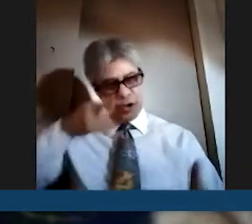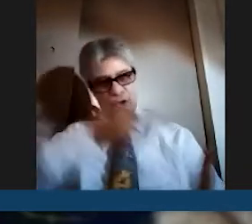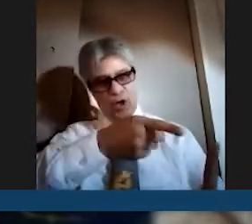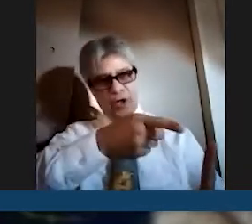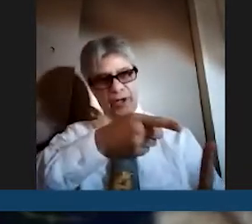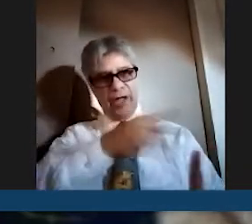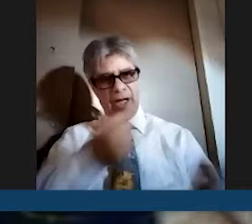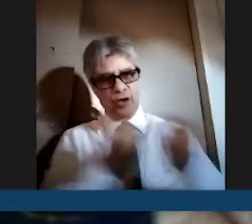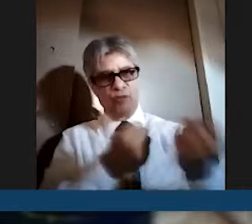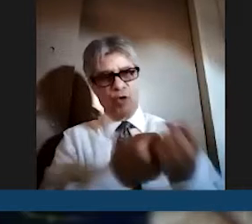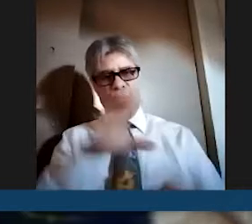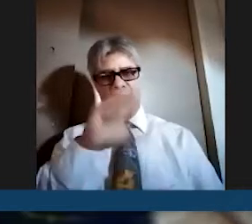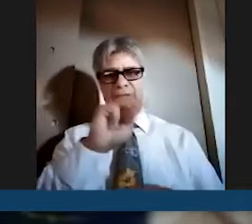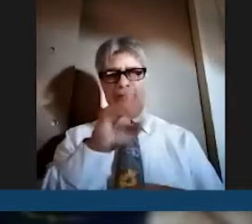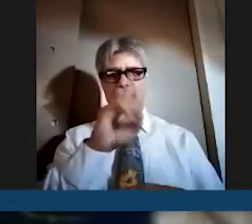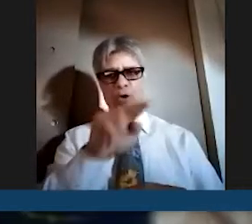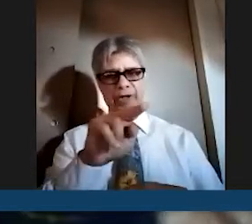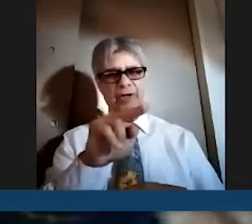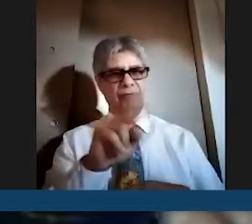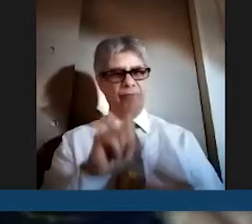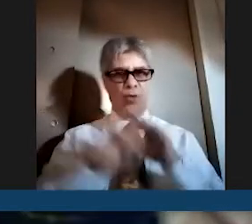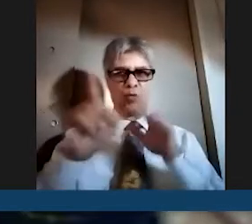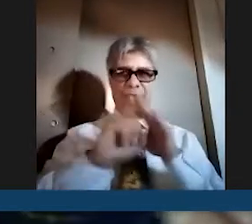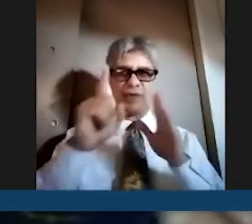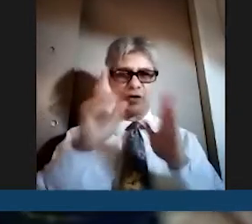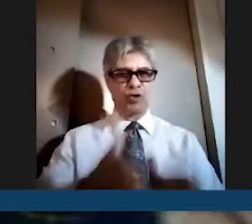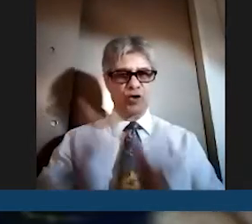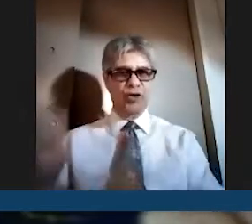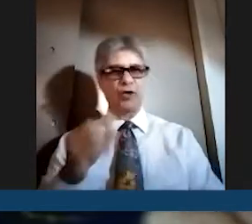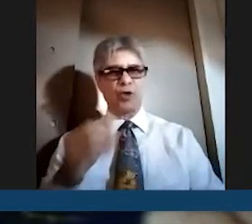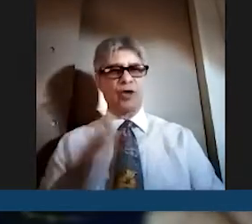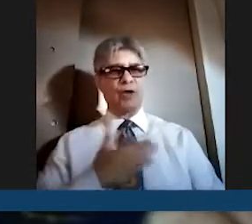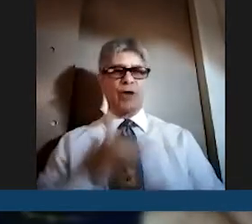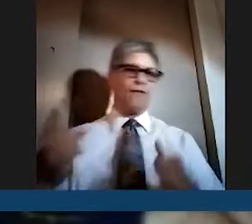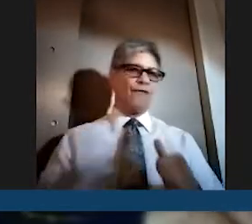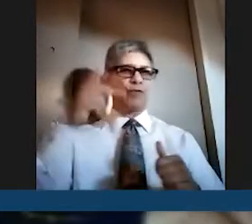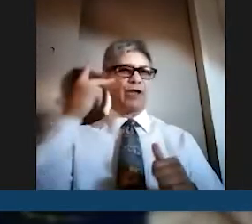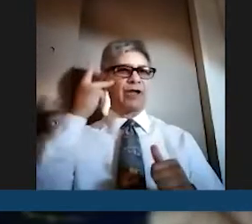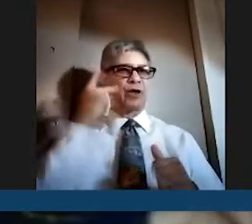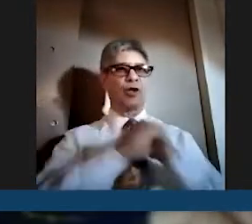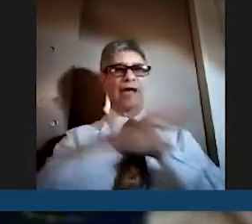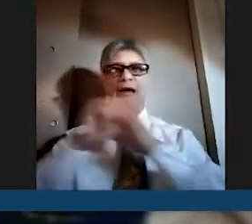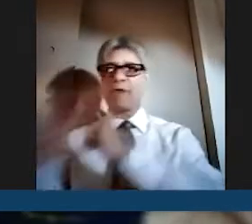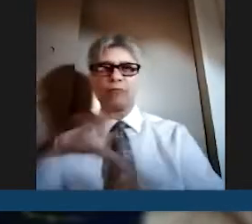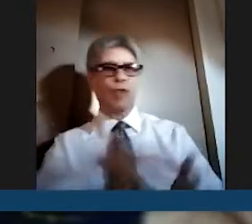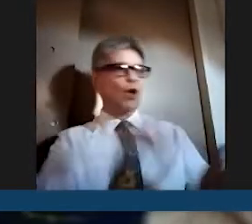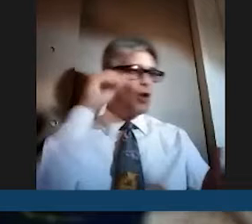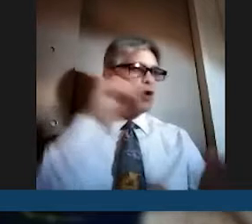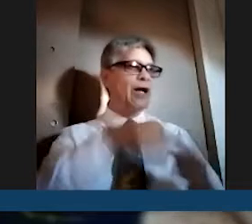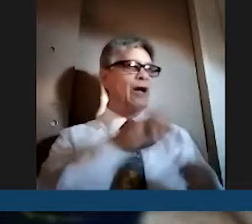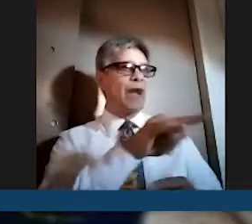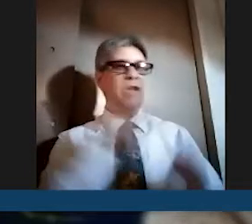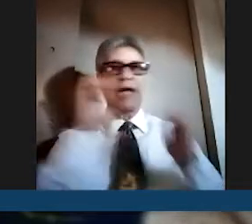deport Cambodian refugees. And so that was actually my first political campaign, was learning about it and then educating folks on